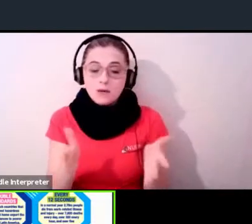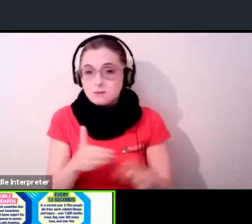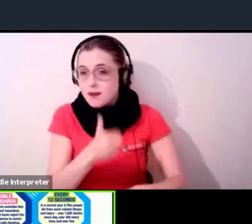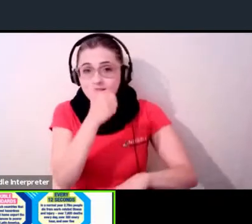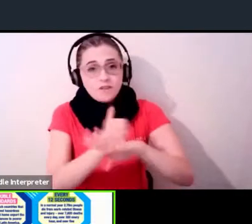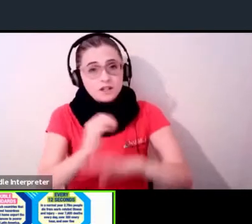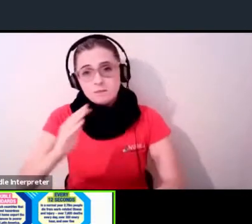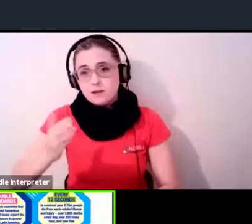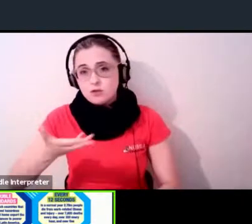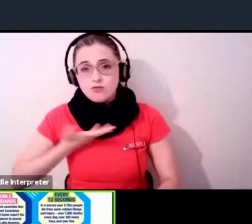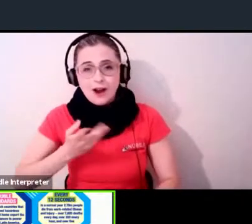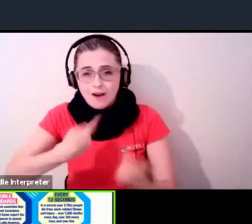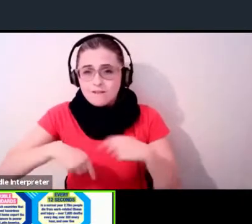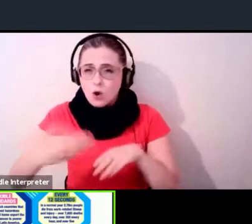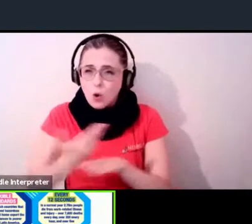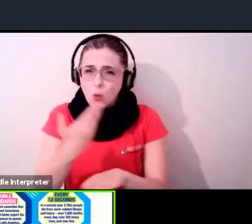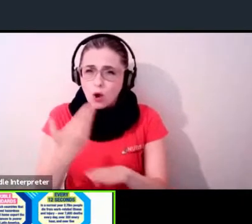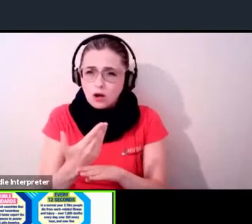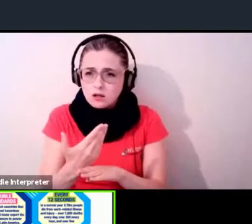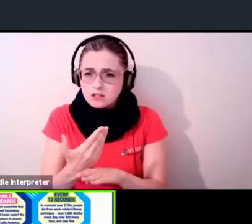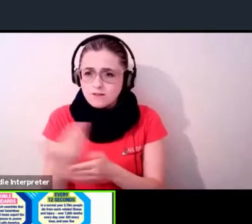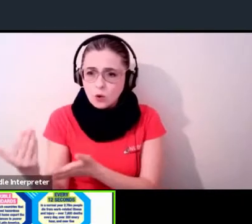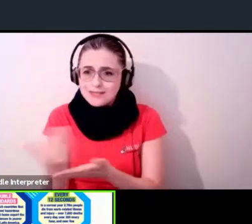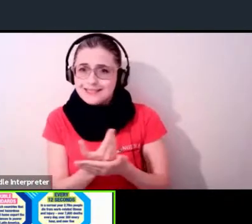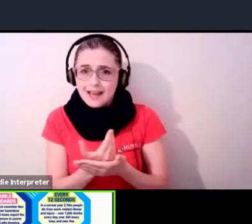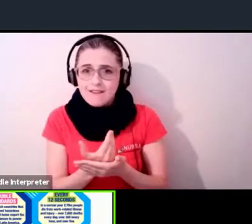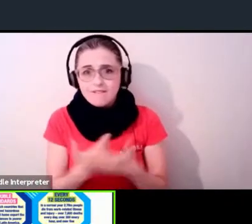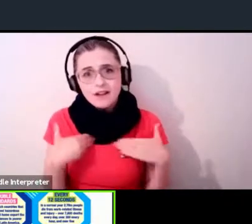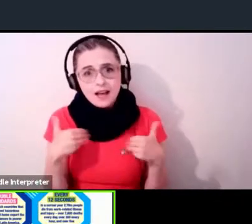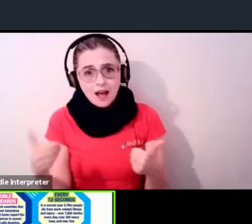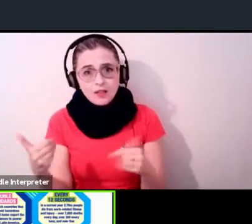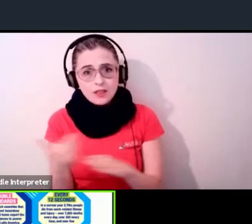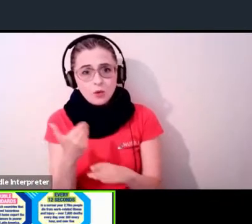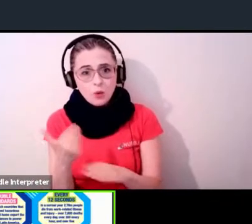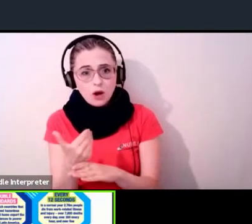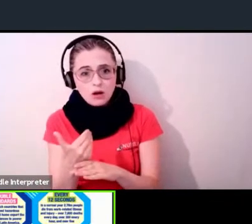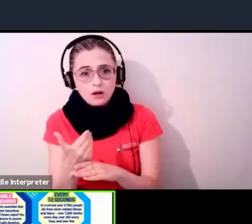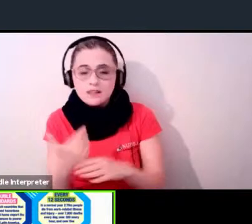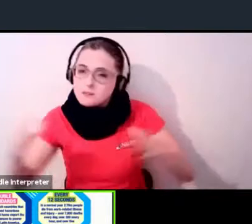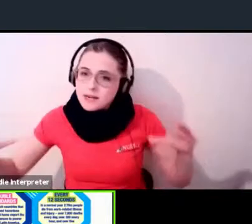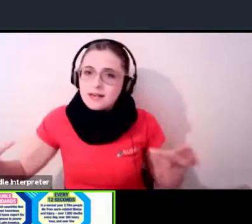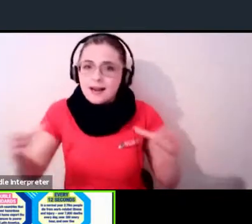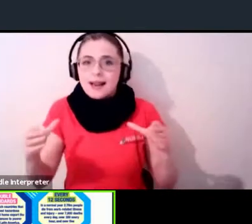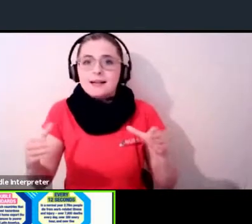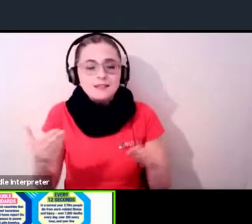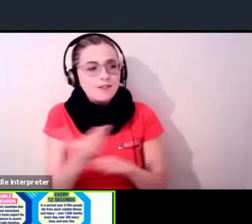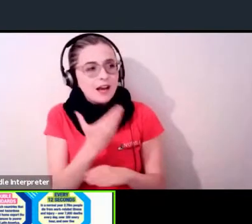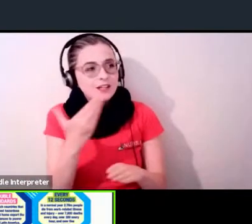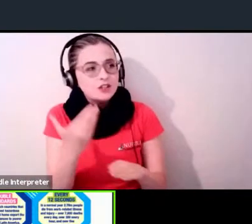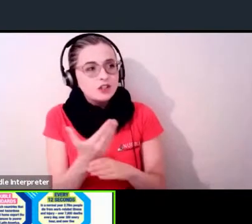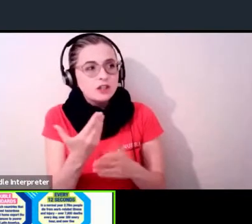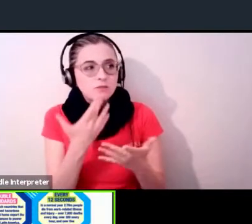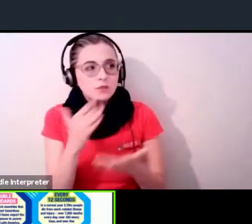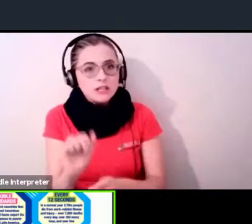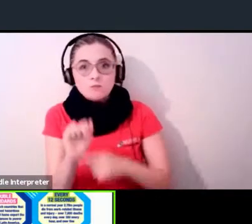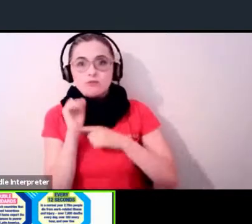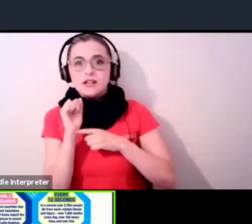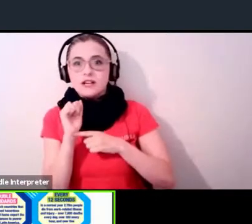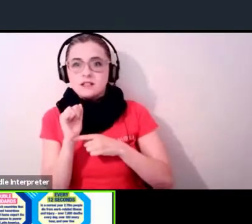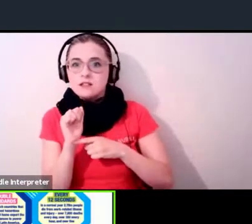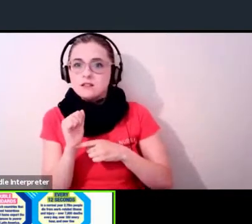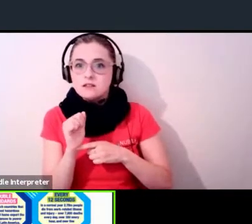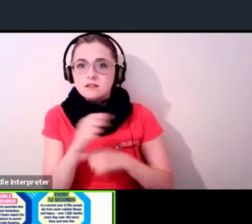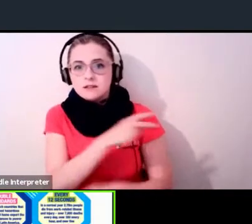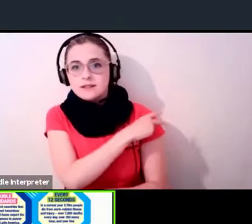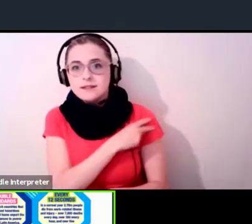all workers to have safe and healthy work. It has been collective action that has protected workers and